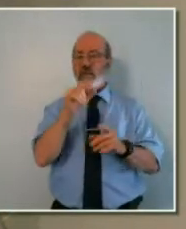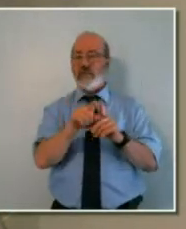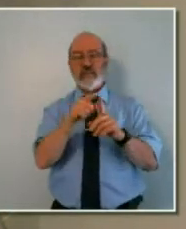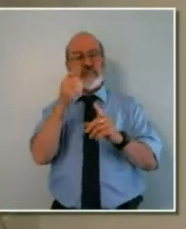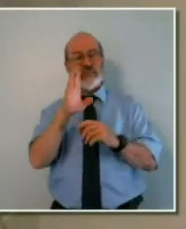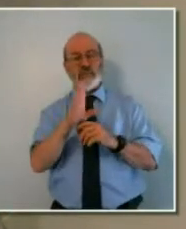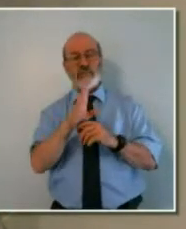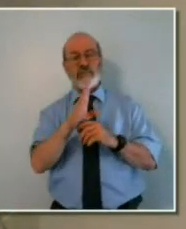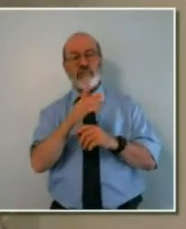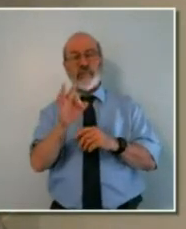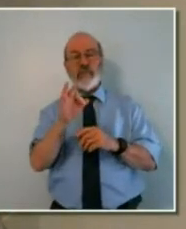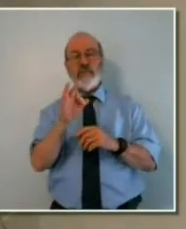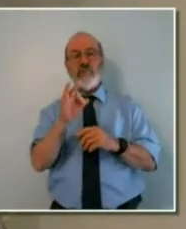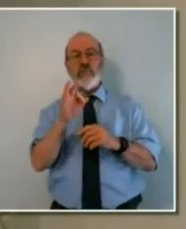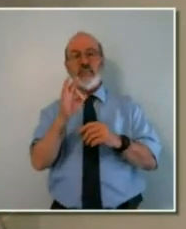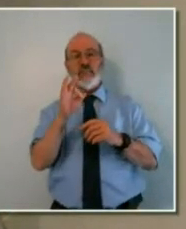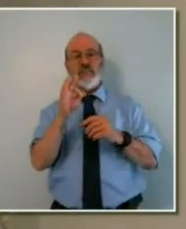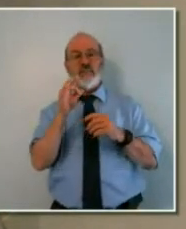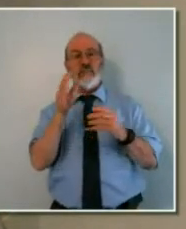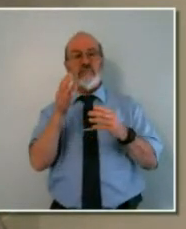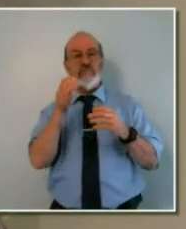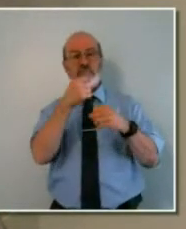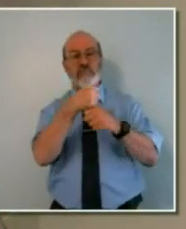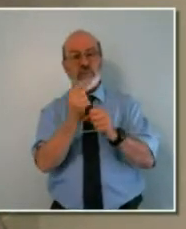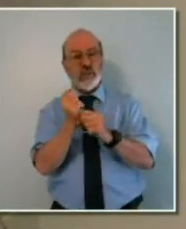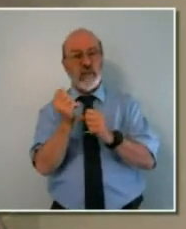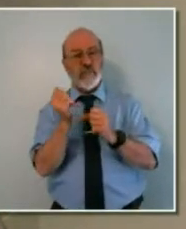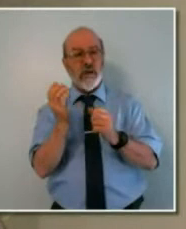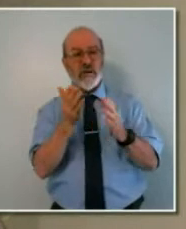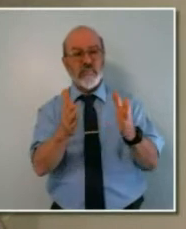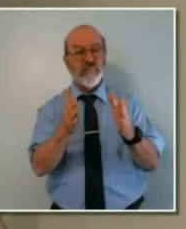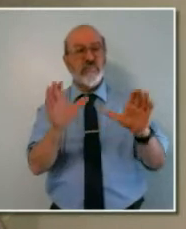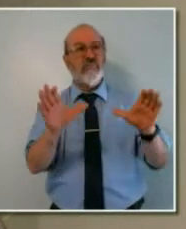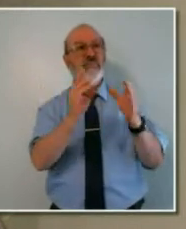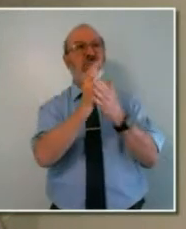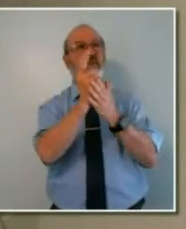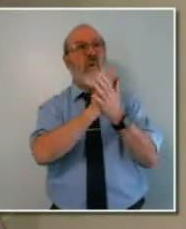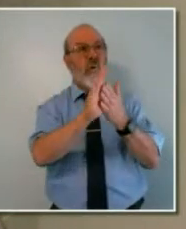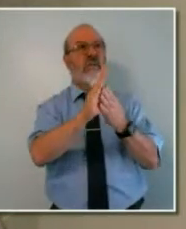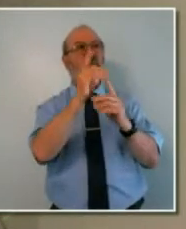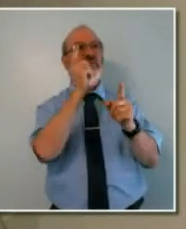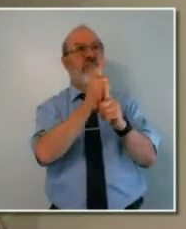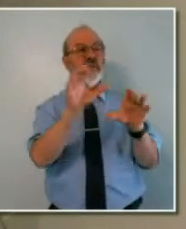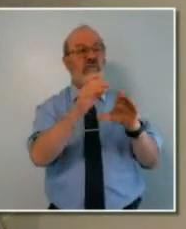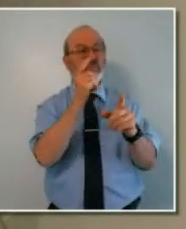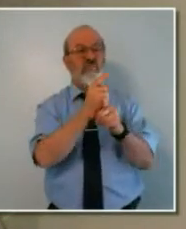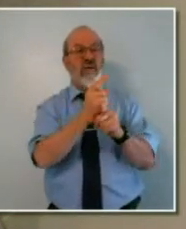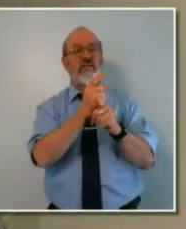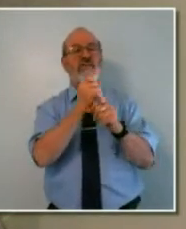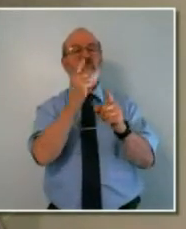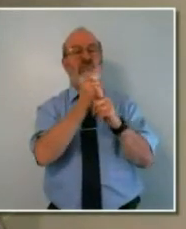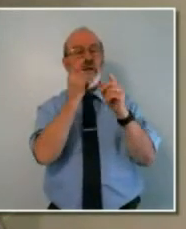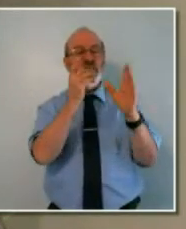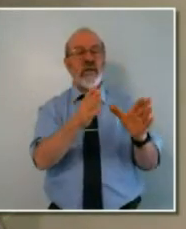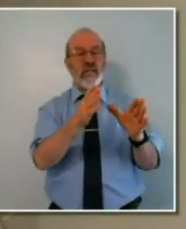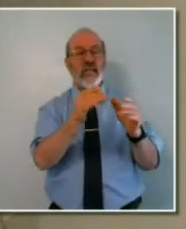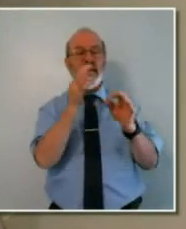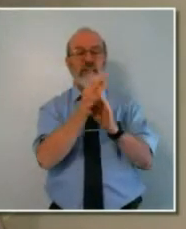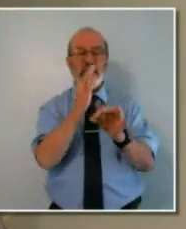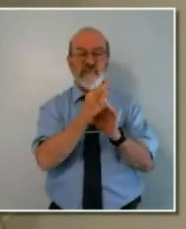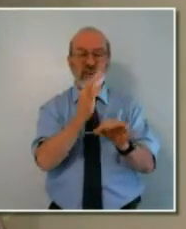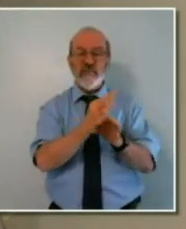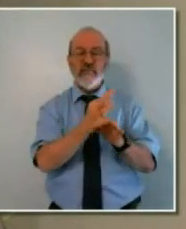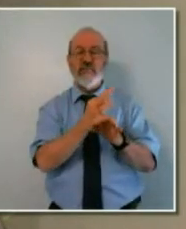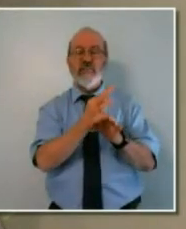if we would frame our doings to be like God, to be holy, to be right, to do right in the right way, and to be faithful at it, we